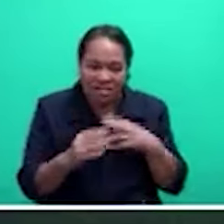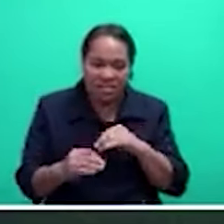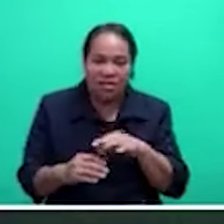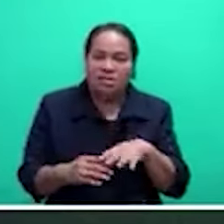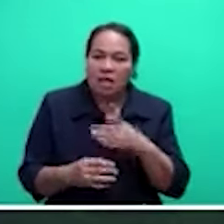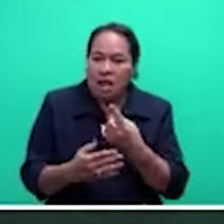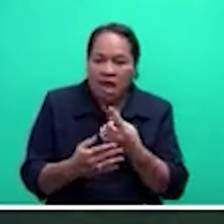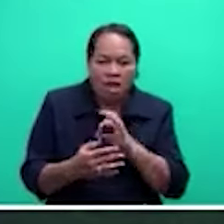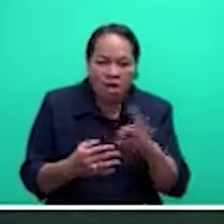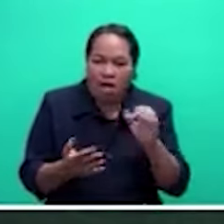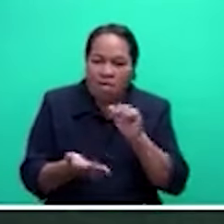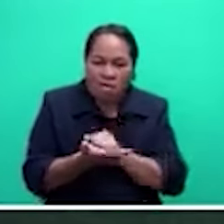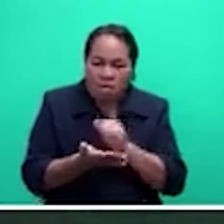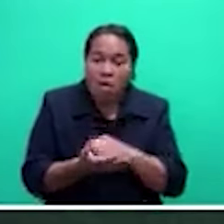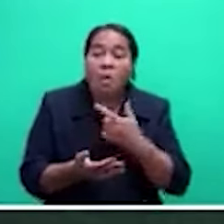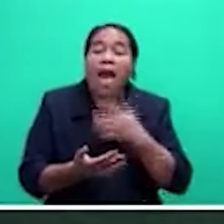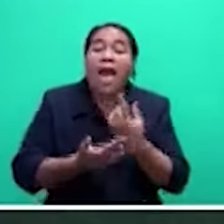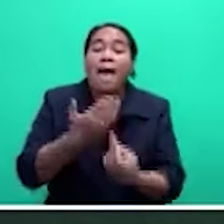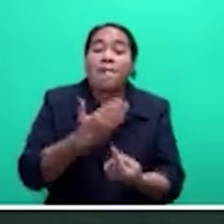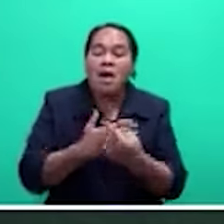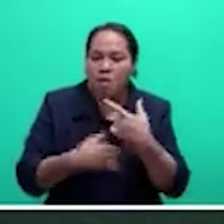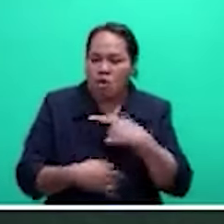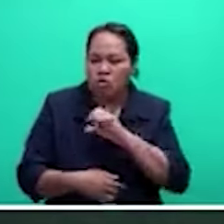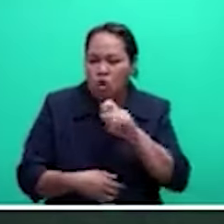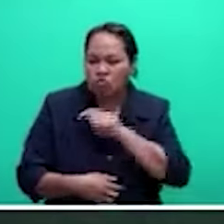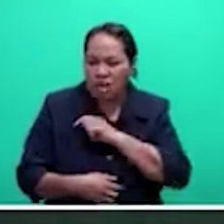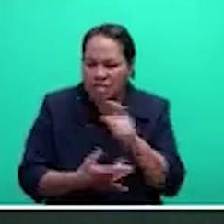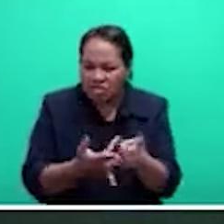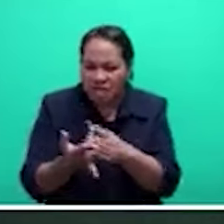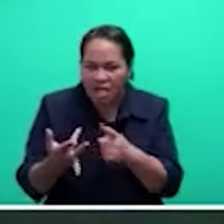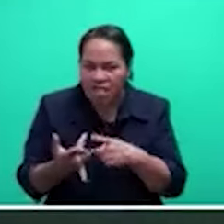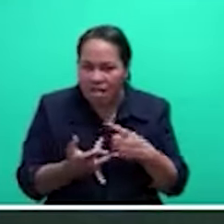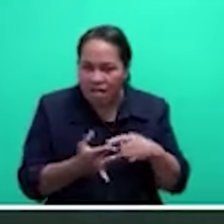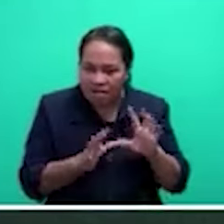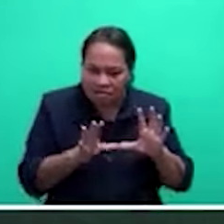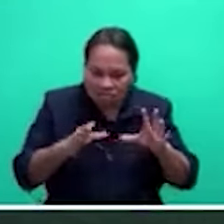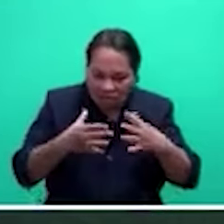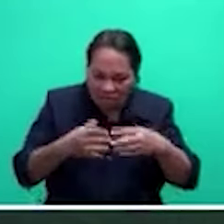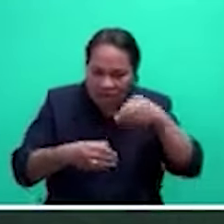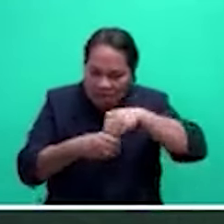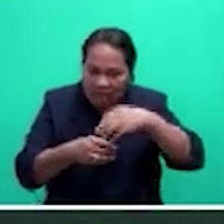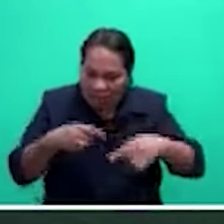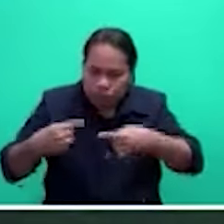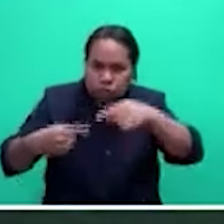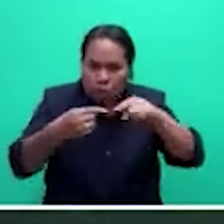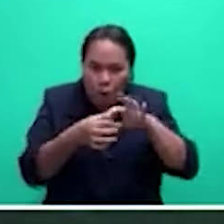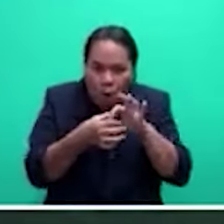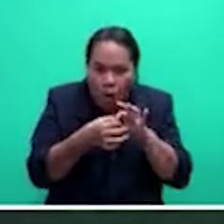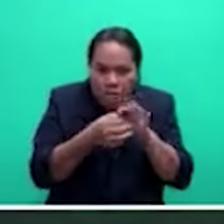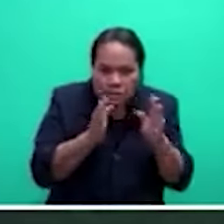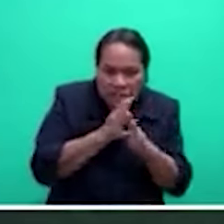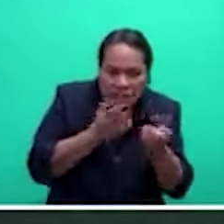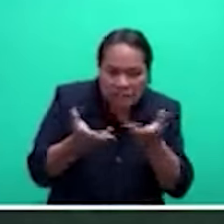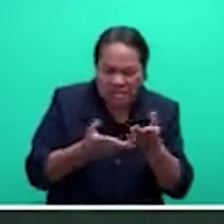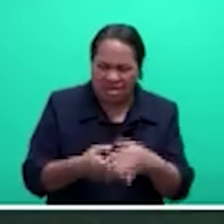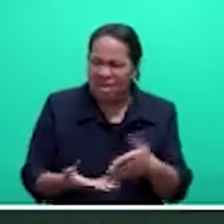happen when there is a lack of trust within certain groups focusing on their own personal agendas. What personal